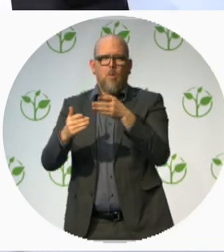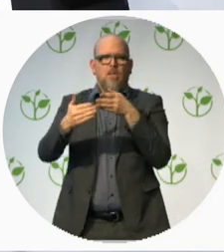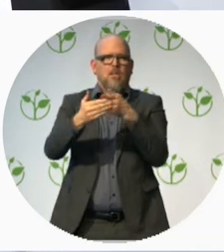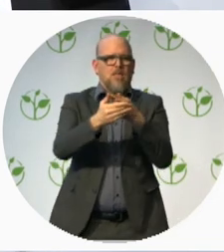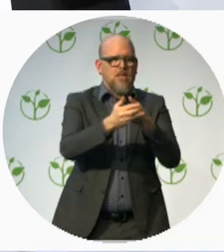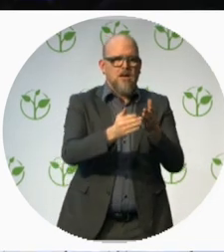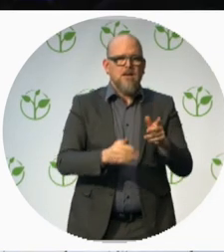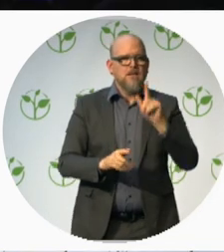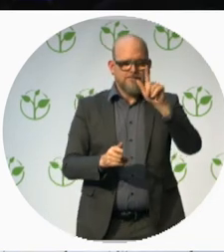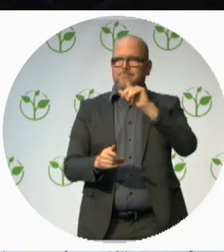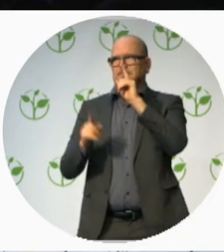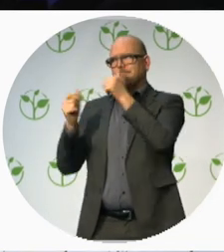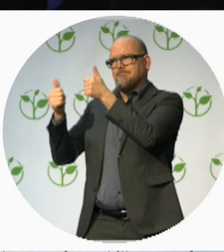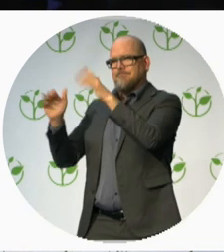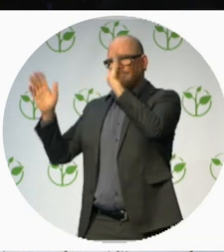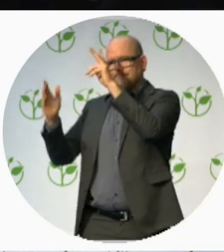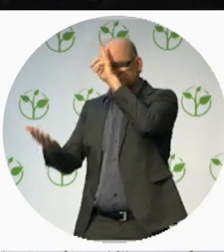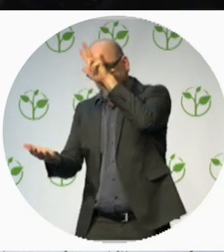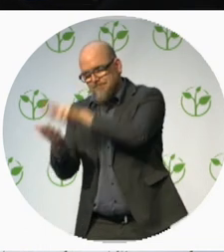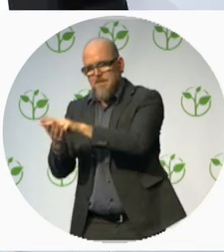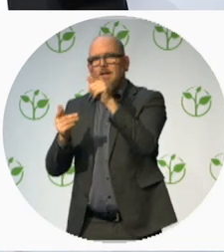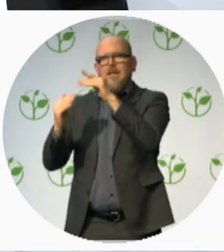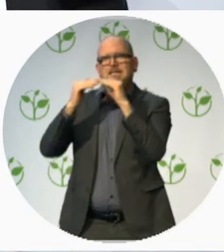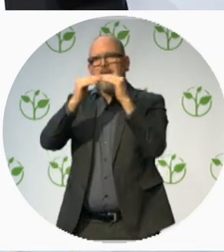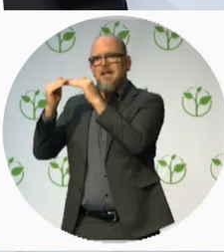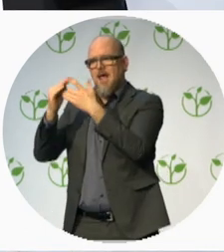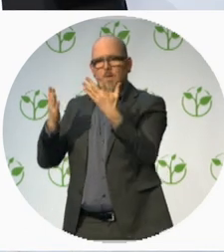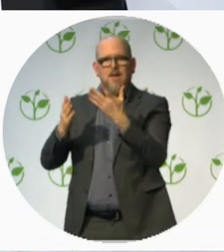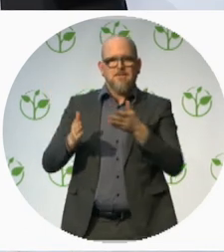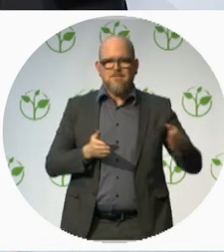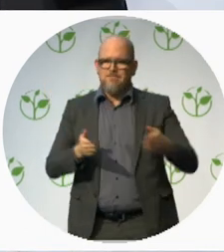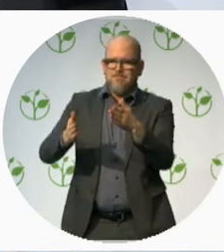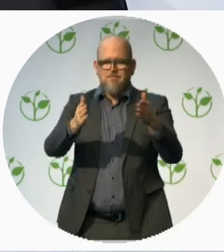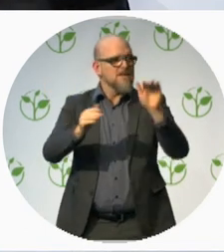and regulatory reforms, communication campaigns, and training were initiated.